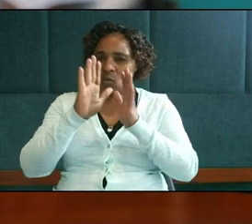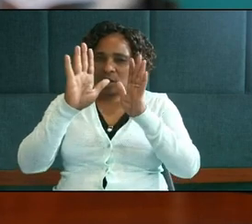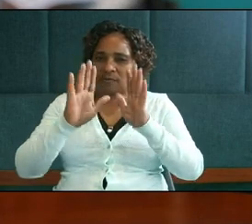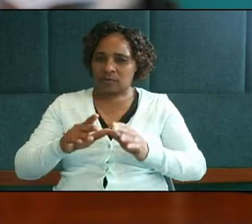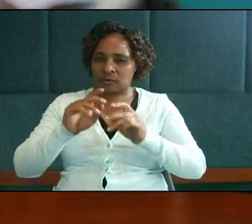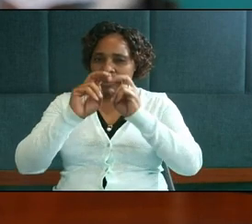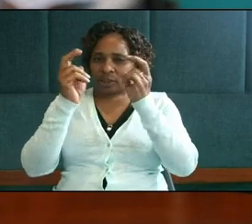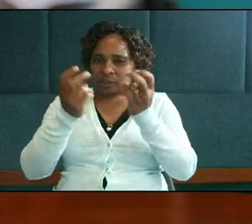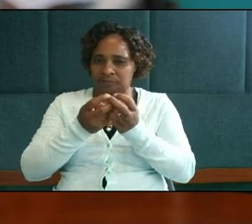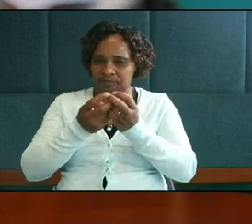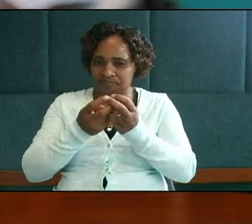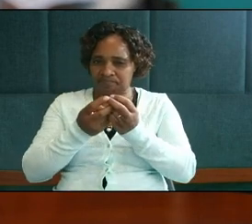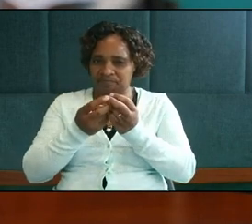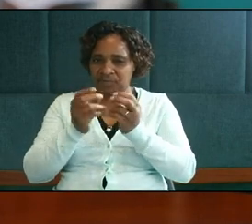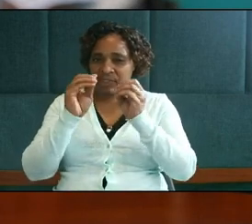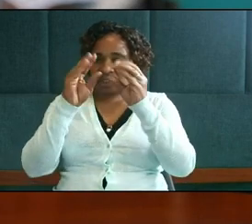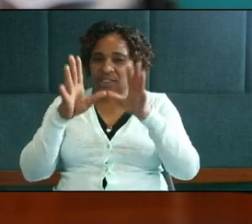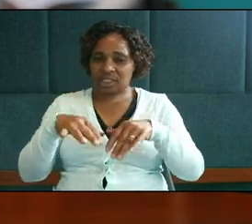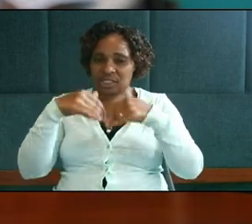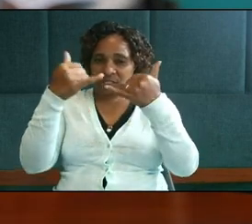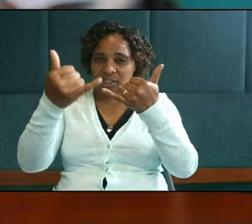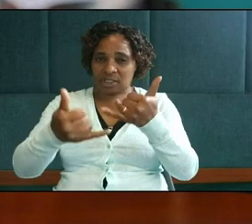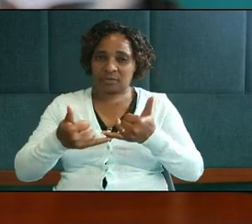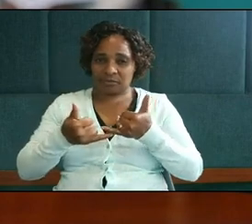on the panel. Enjoy.